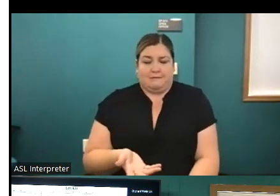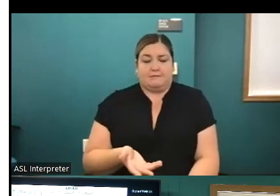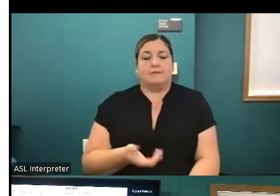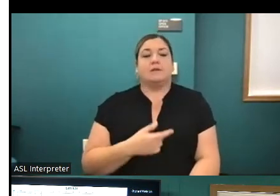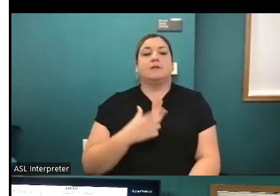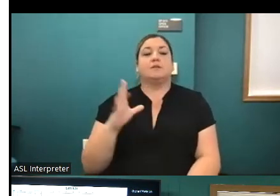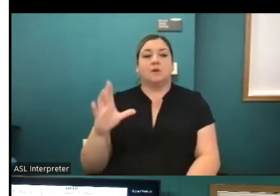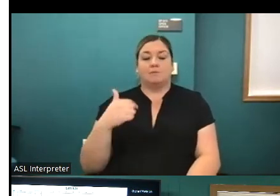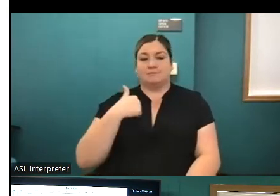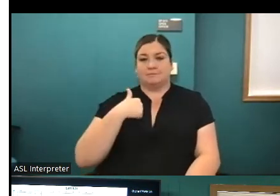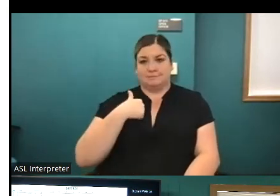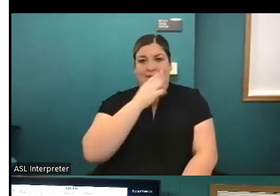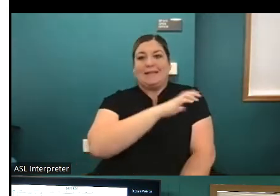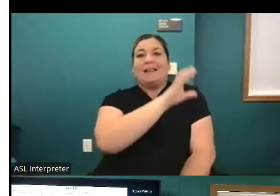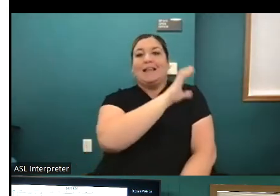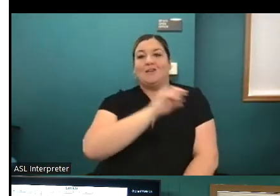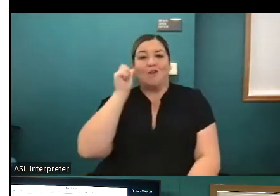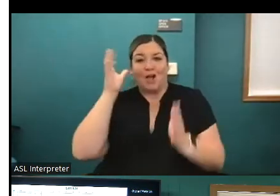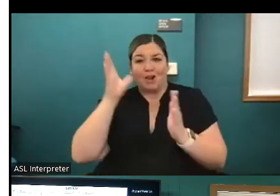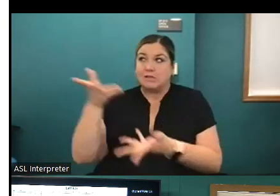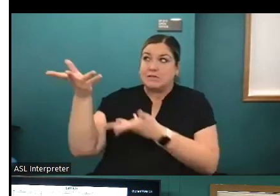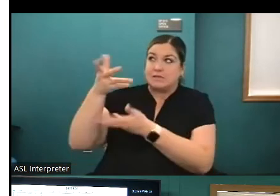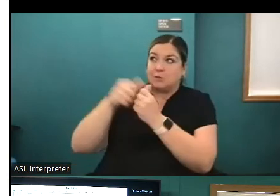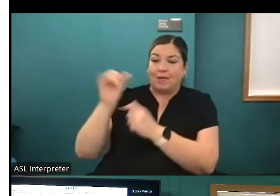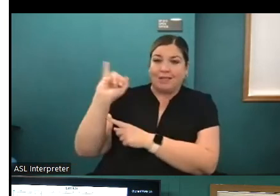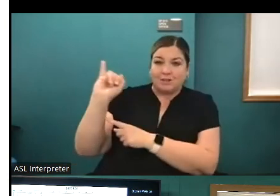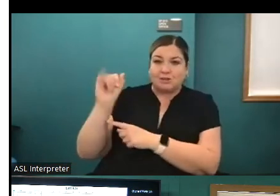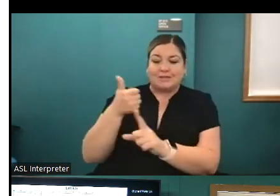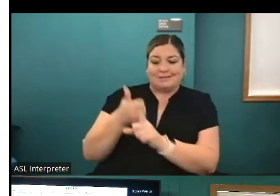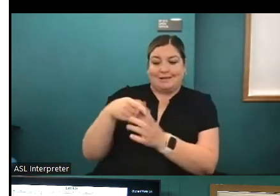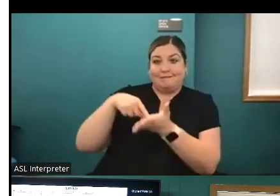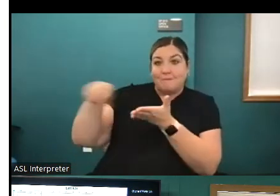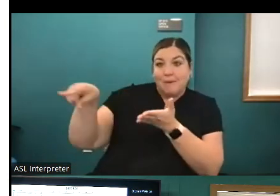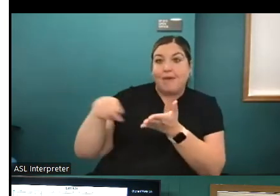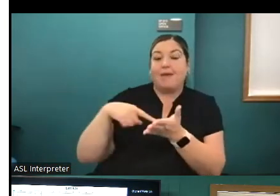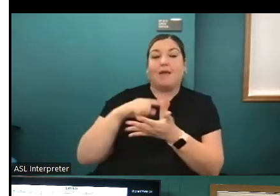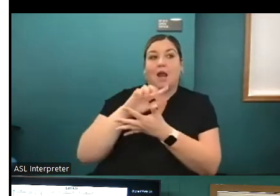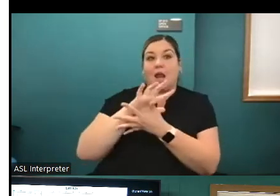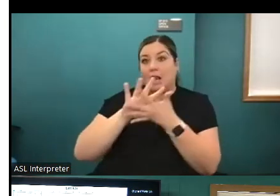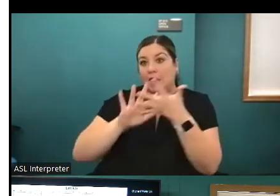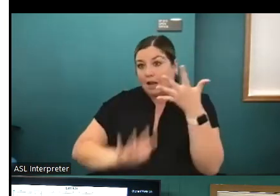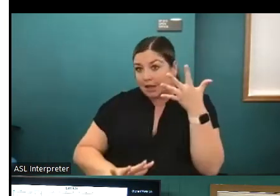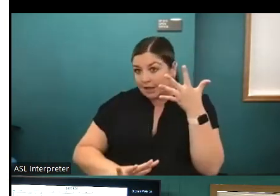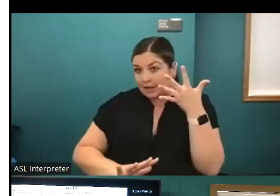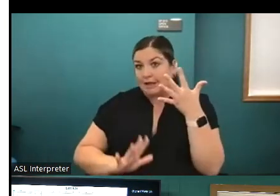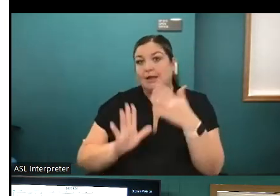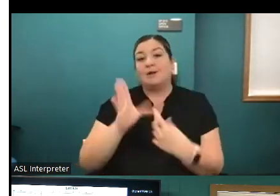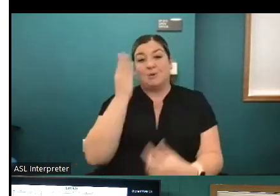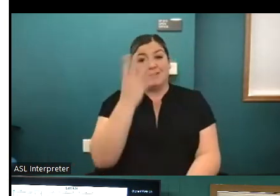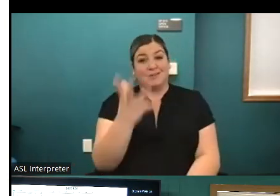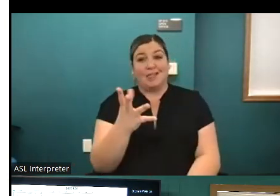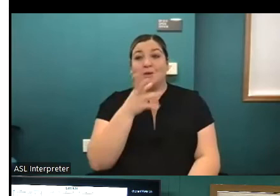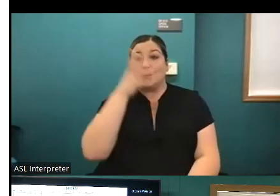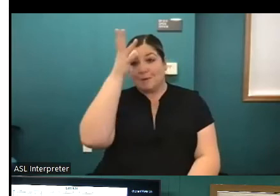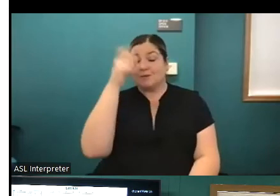as the clinical audiologist who deals with insurance and self-pay and all of that, I will tell you right now, parents